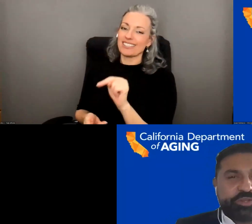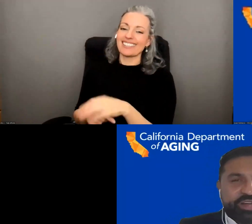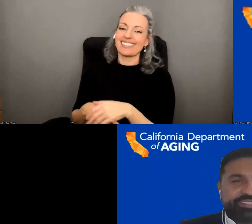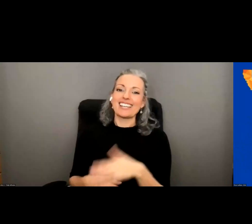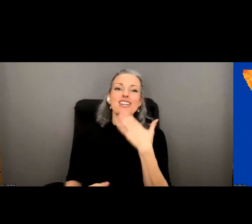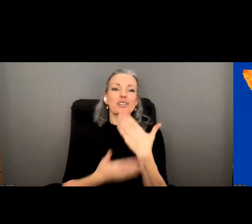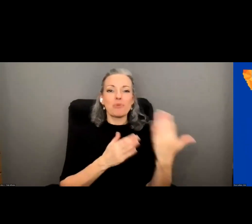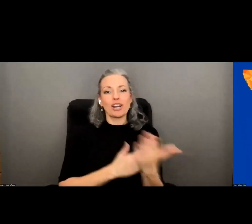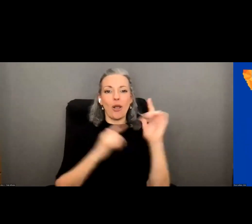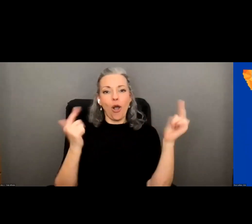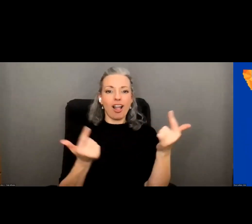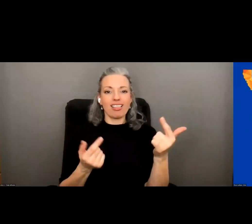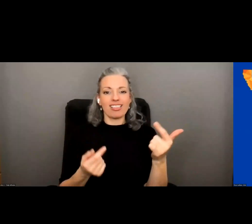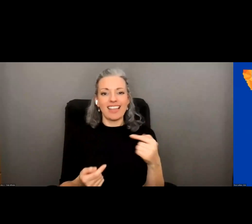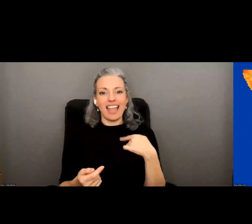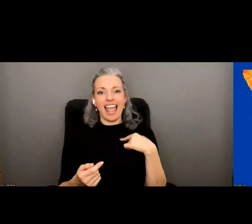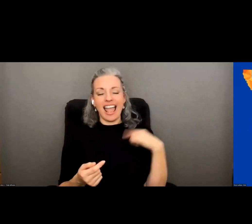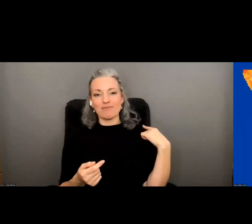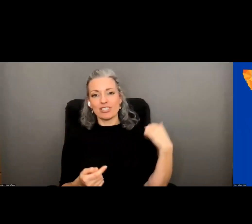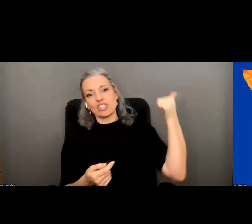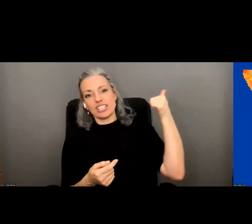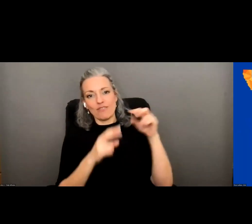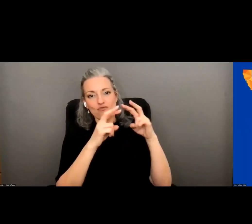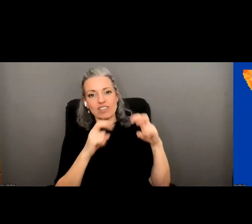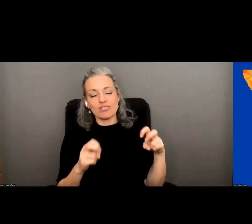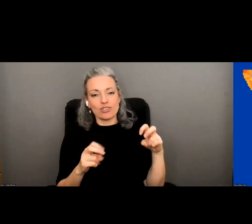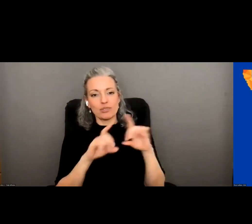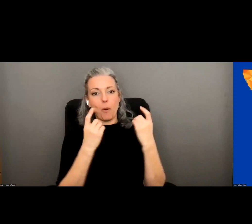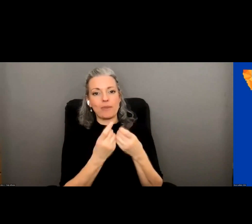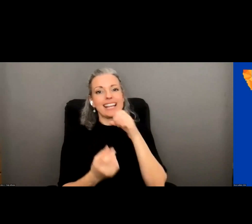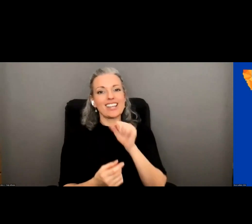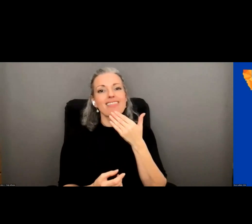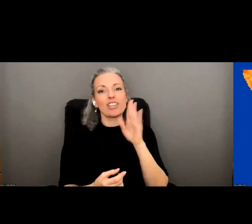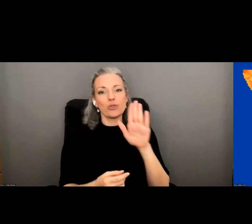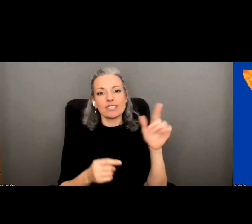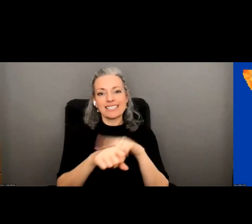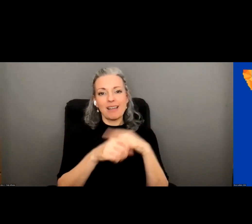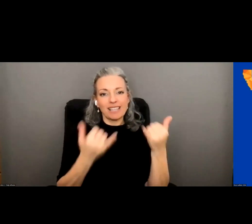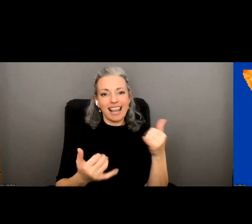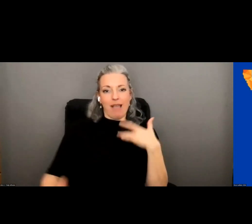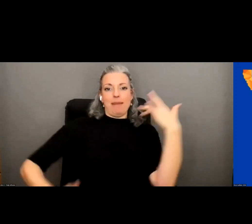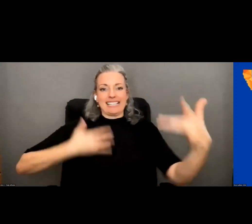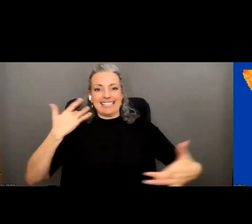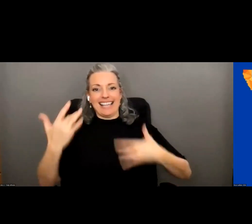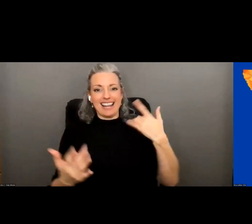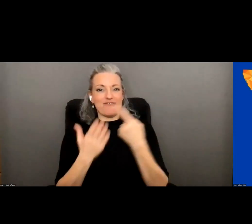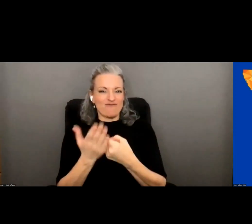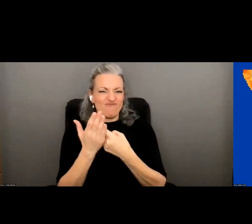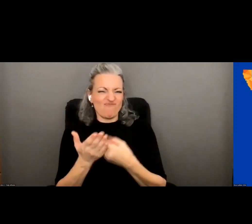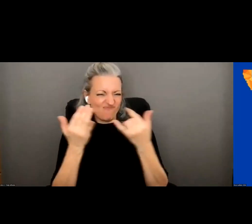morning, everyone. Ross Lallian. I'm the Chief of Research with the Department of Aging. Thank you for your time today. I'm really excited for this discussion. A lot